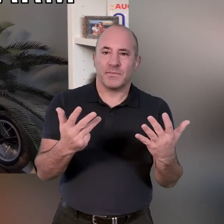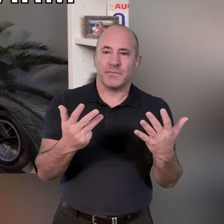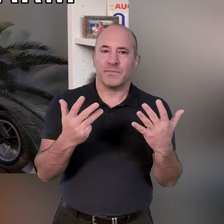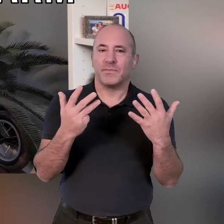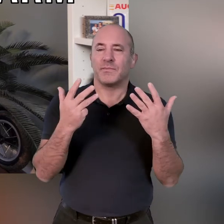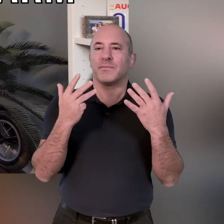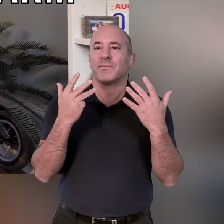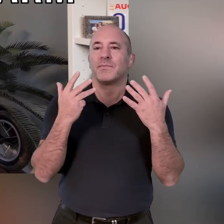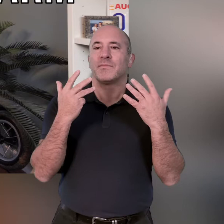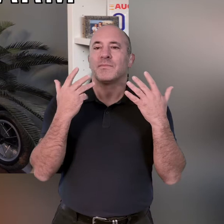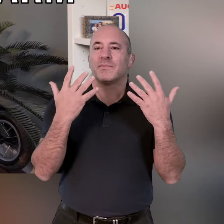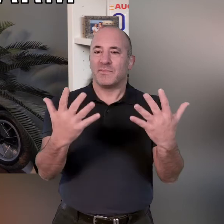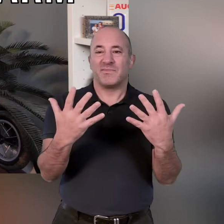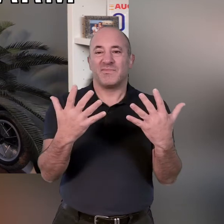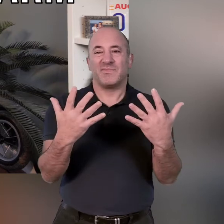9,